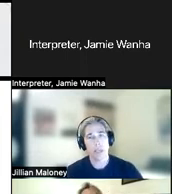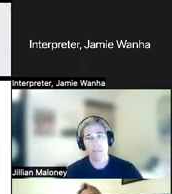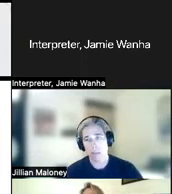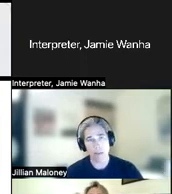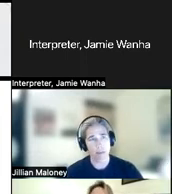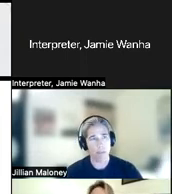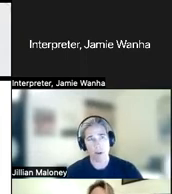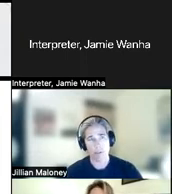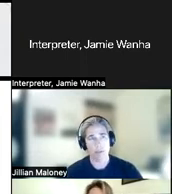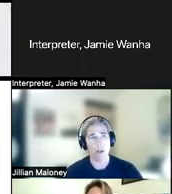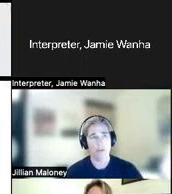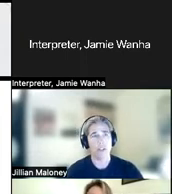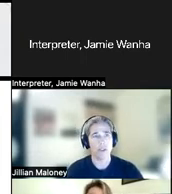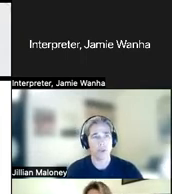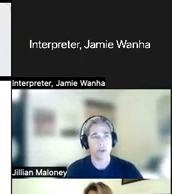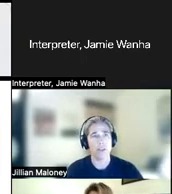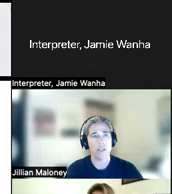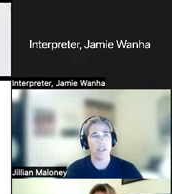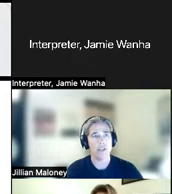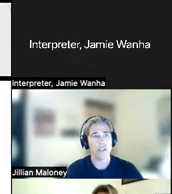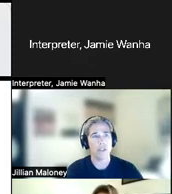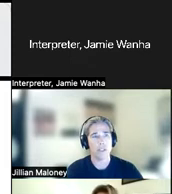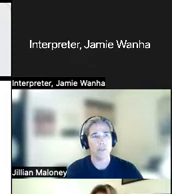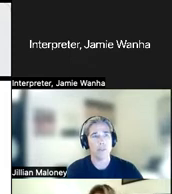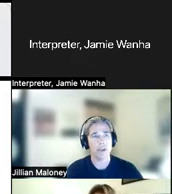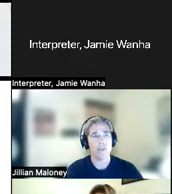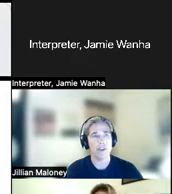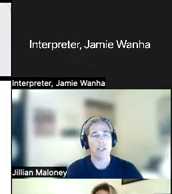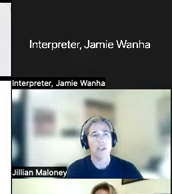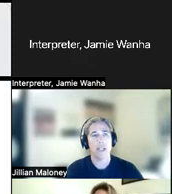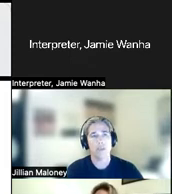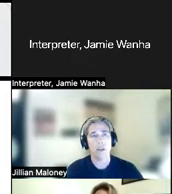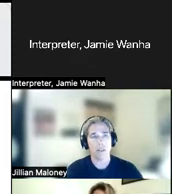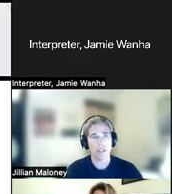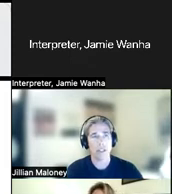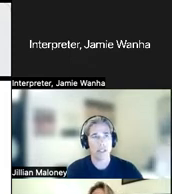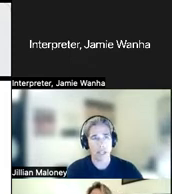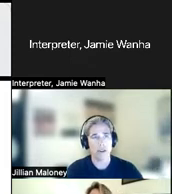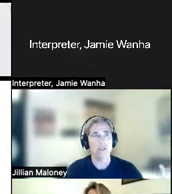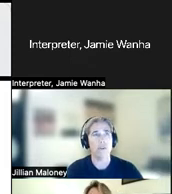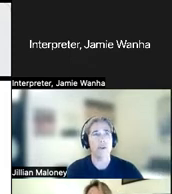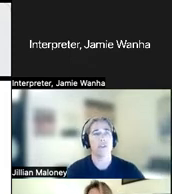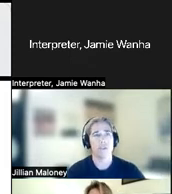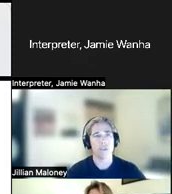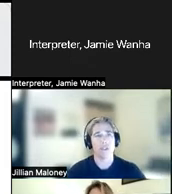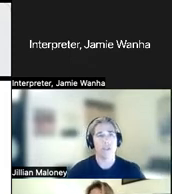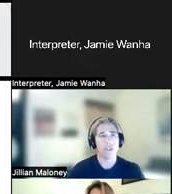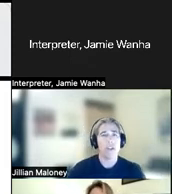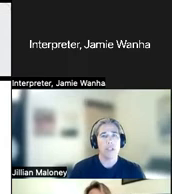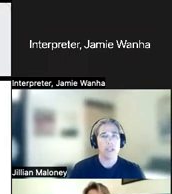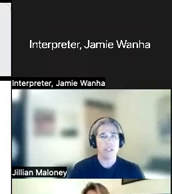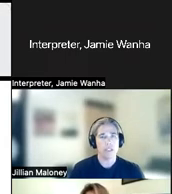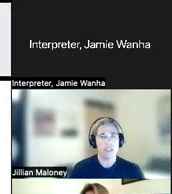It may be from one of the smaller faults offshore. In this slide, you can see the Spanish Bight Fault. that's one likely contender for the source of